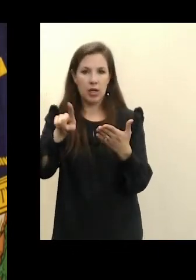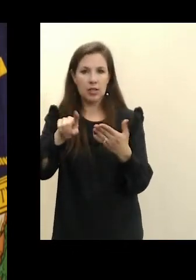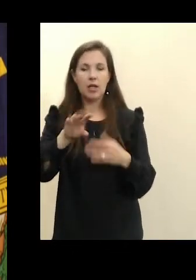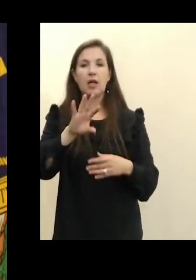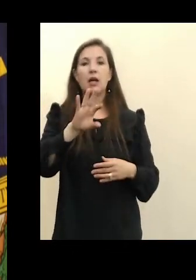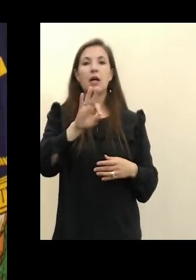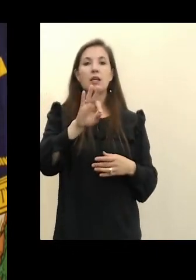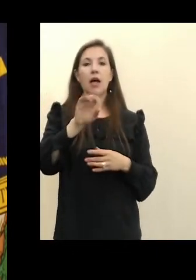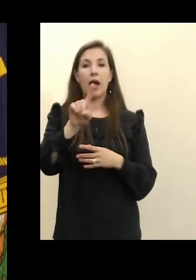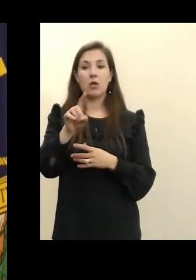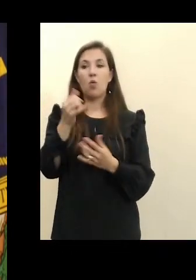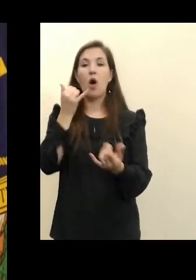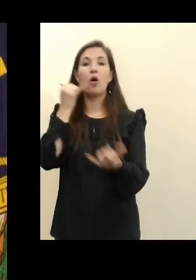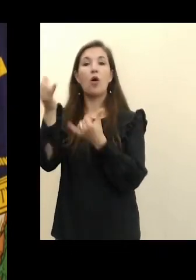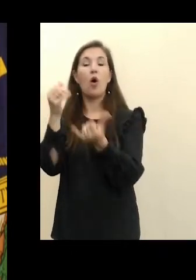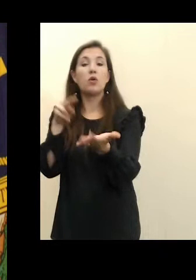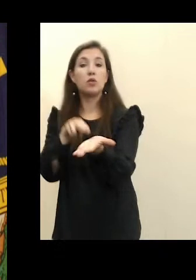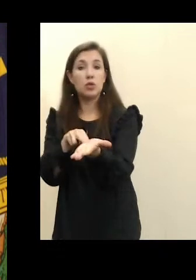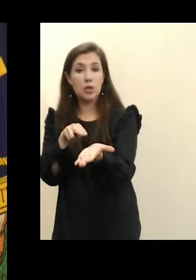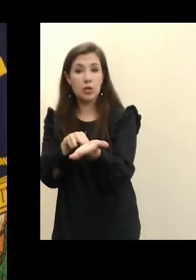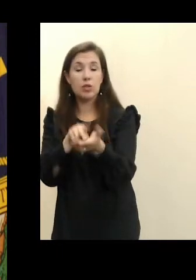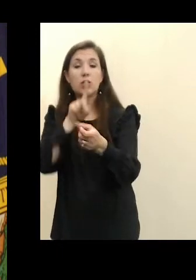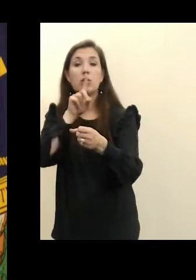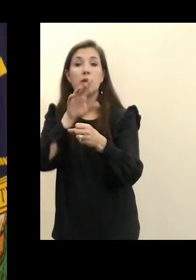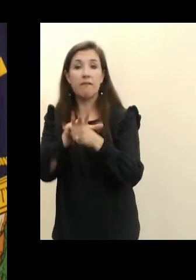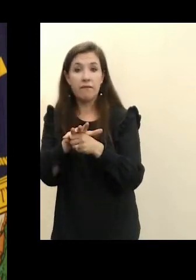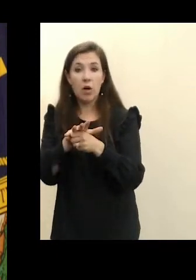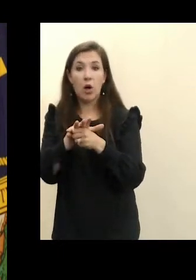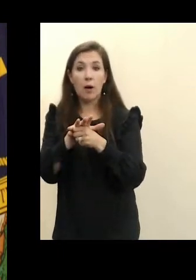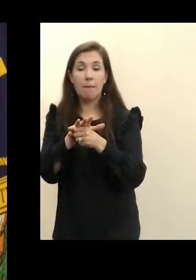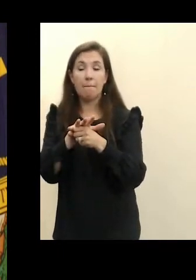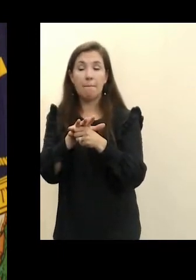calls to our nurses to confirm